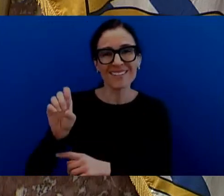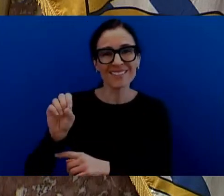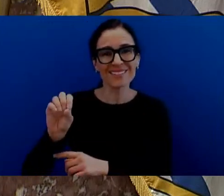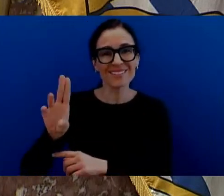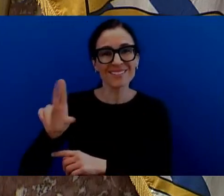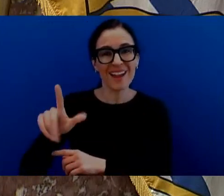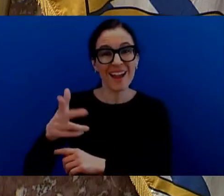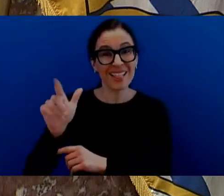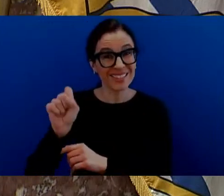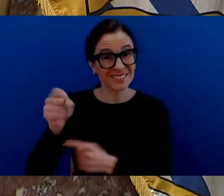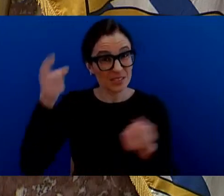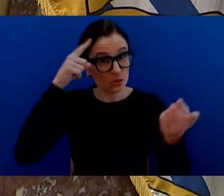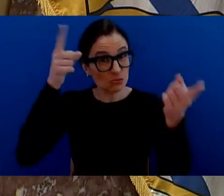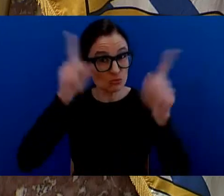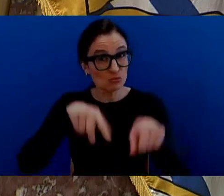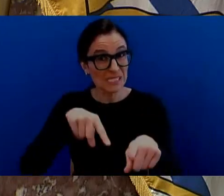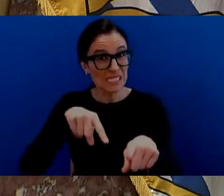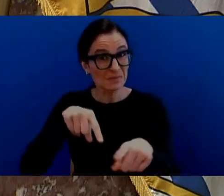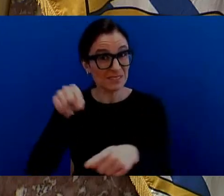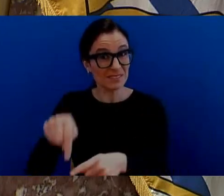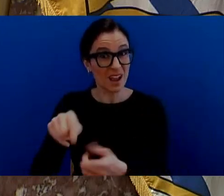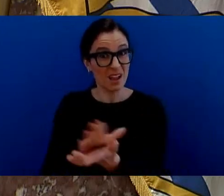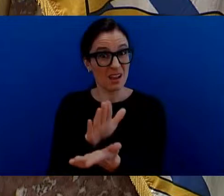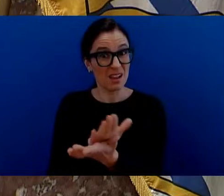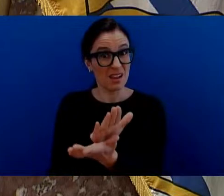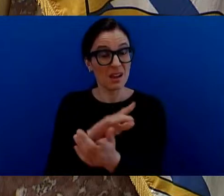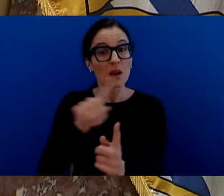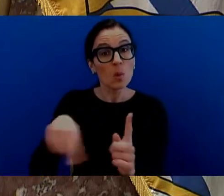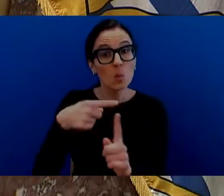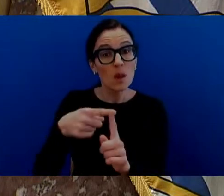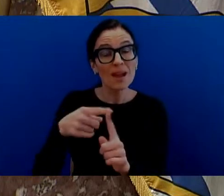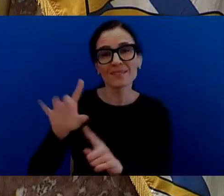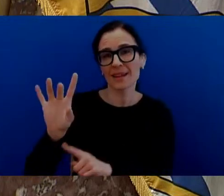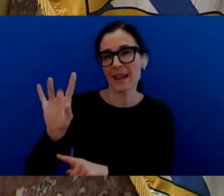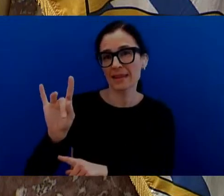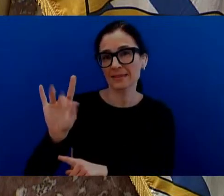Welcome to the sacred homelands of the Lakwangan people.